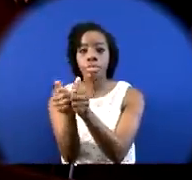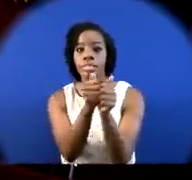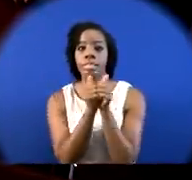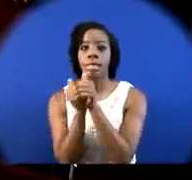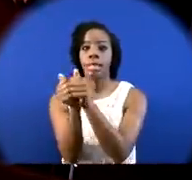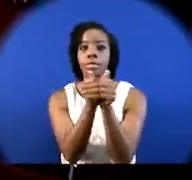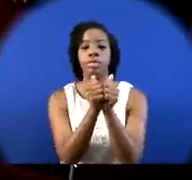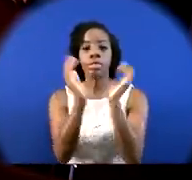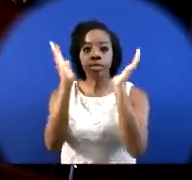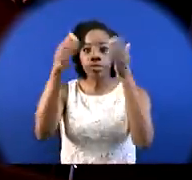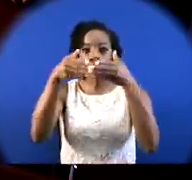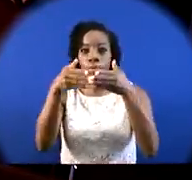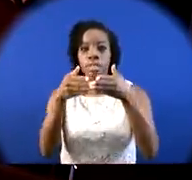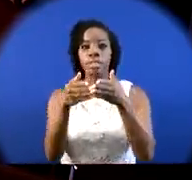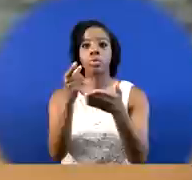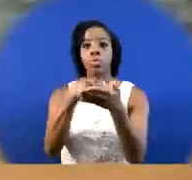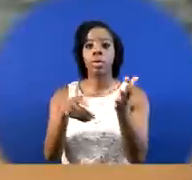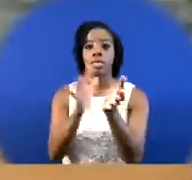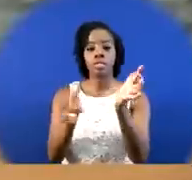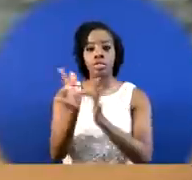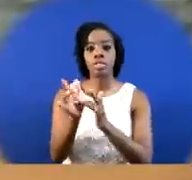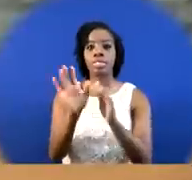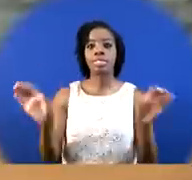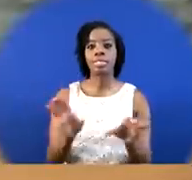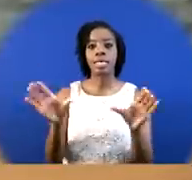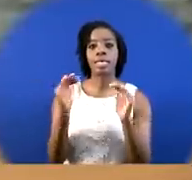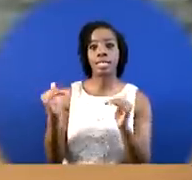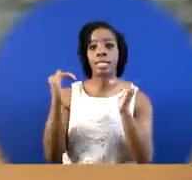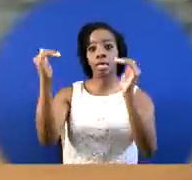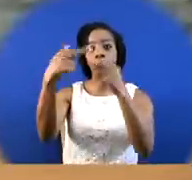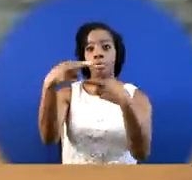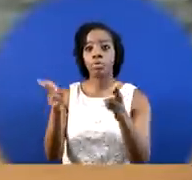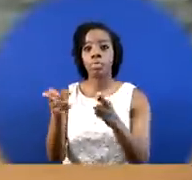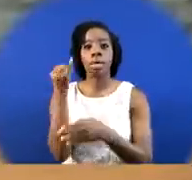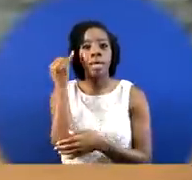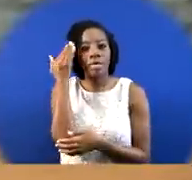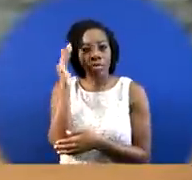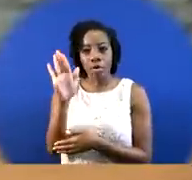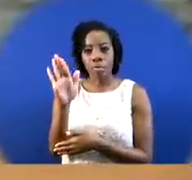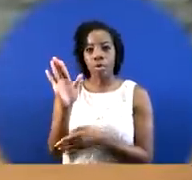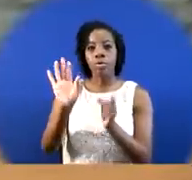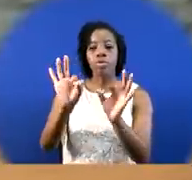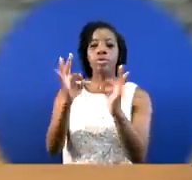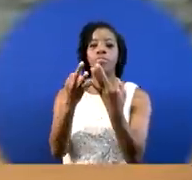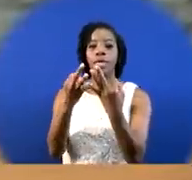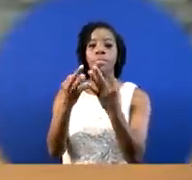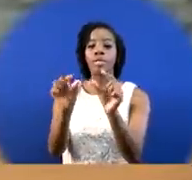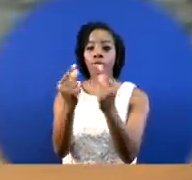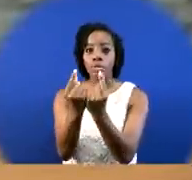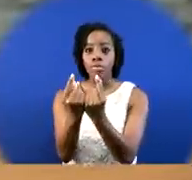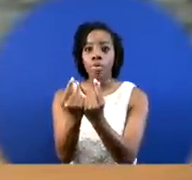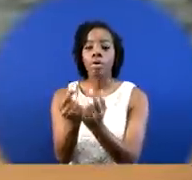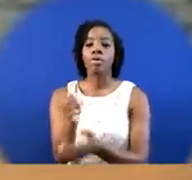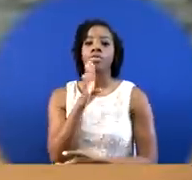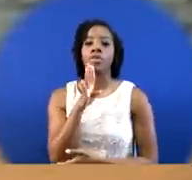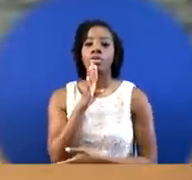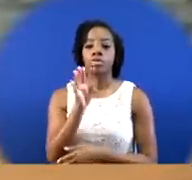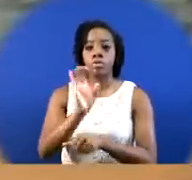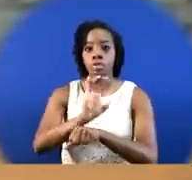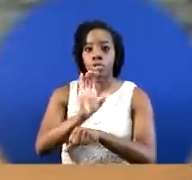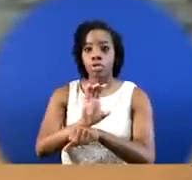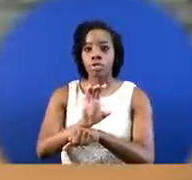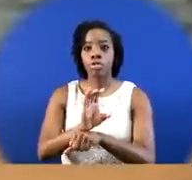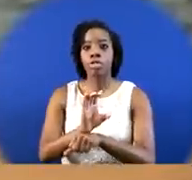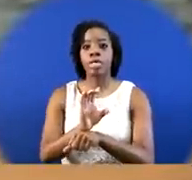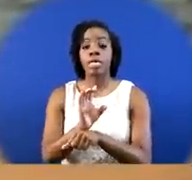upper room with his disciples on the very last night of his life. So if you don't know your family group, I want you to call the church, talk to our church receptionist. She'll give to you